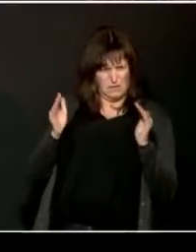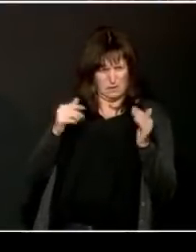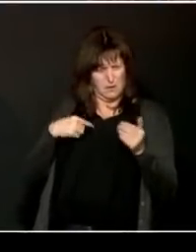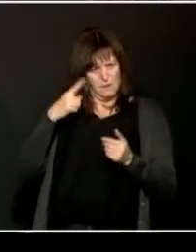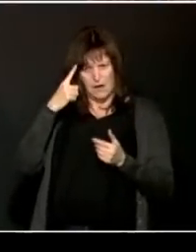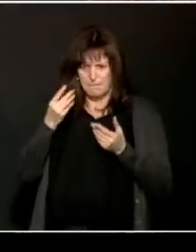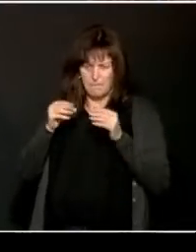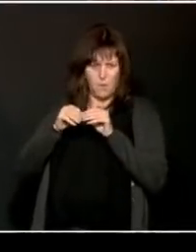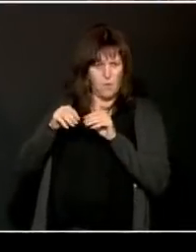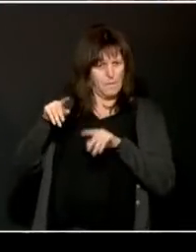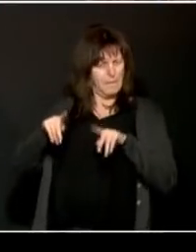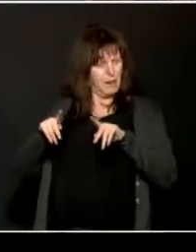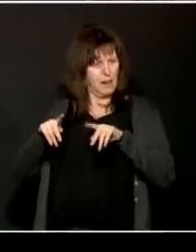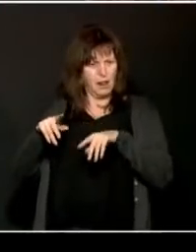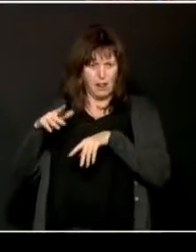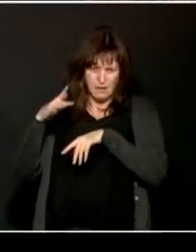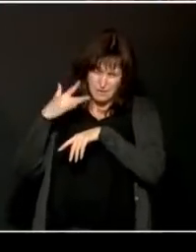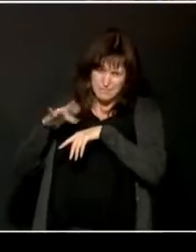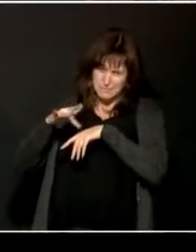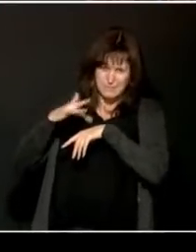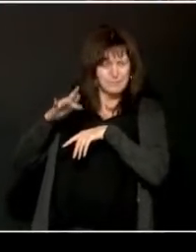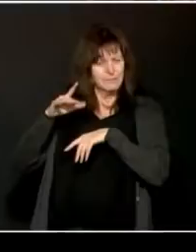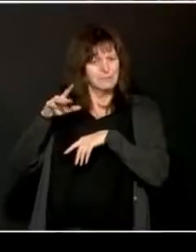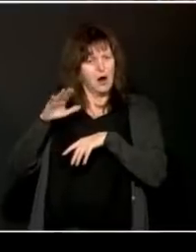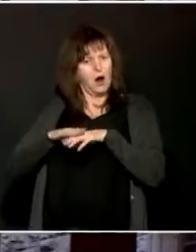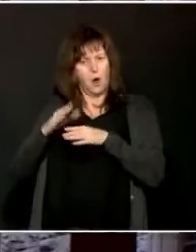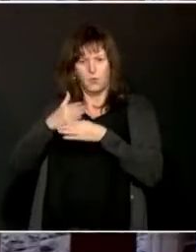to get a shot on the weekend.